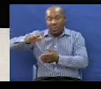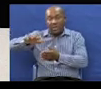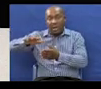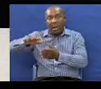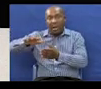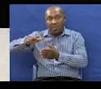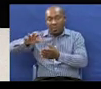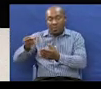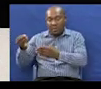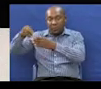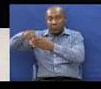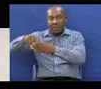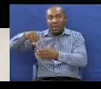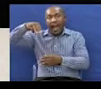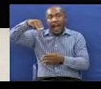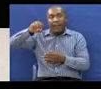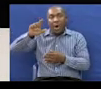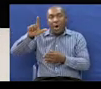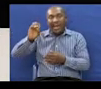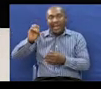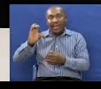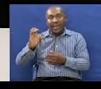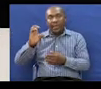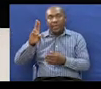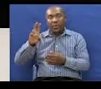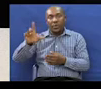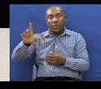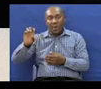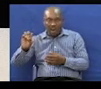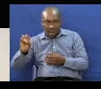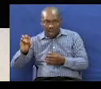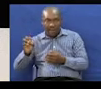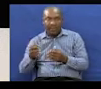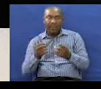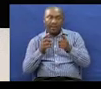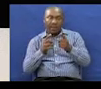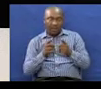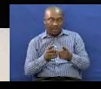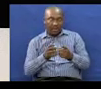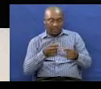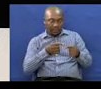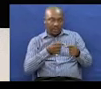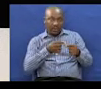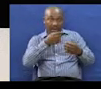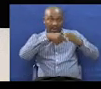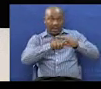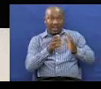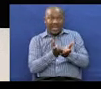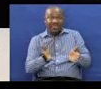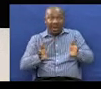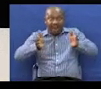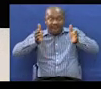Within the boiling tube, we insert a delivery tube. We are going to insert a delivery tube.